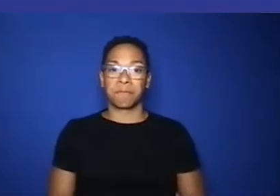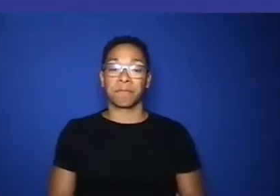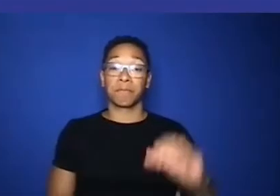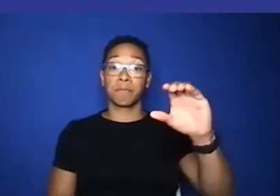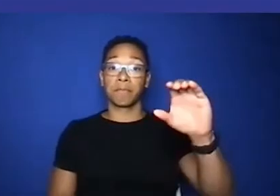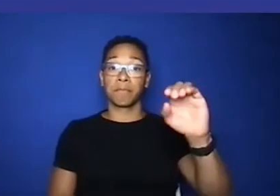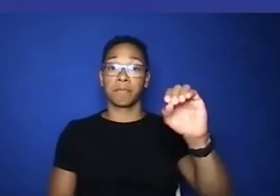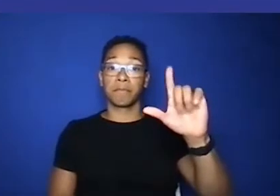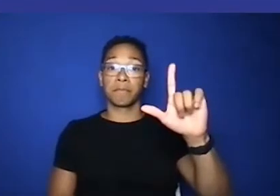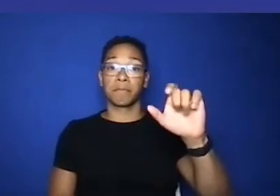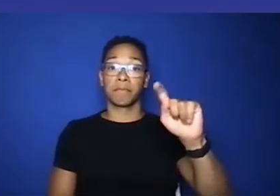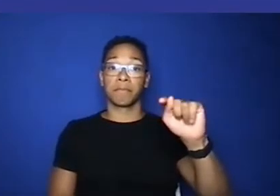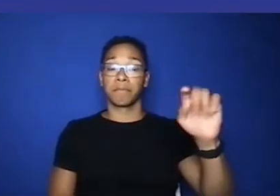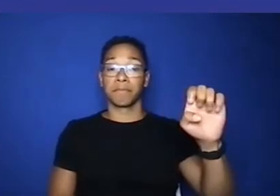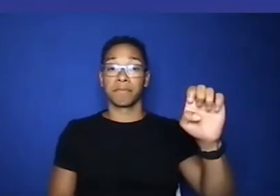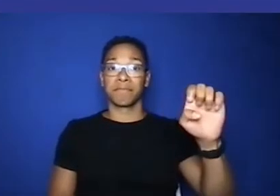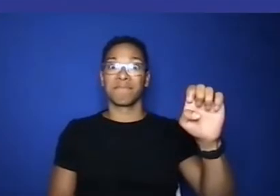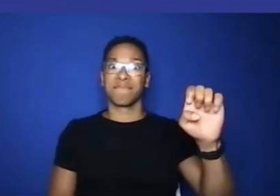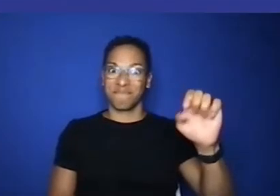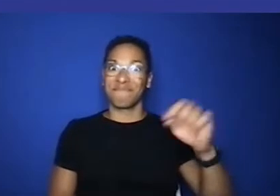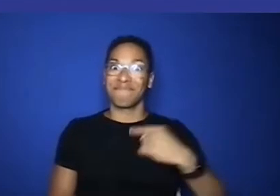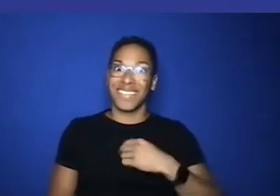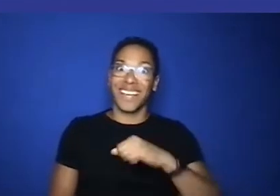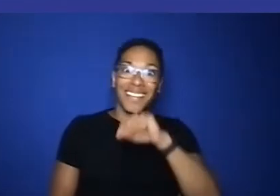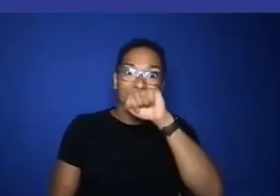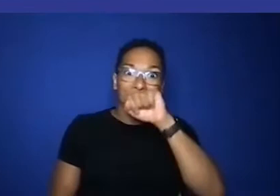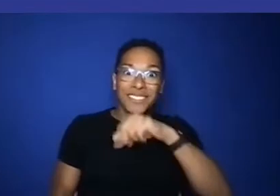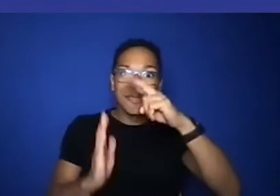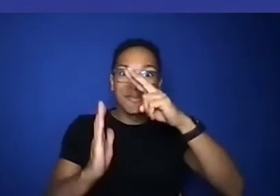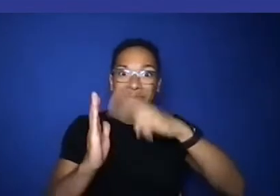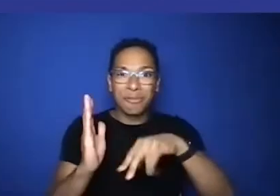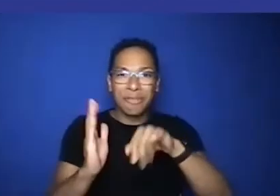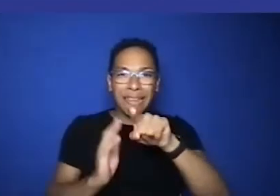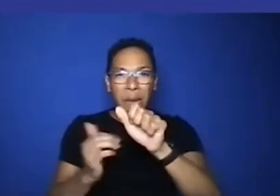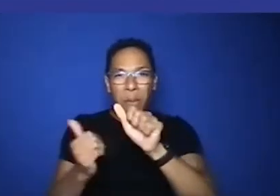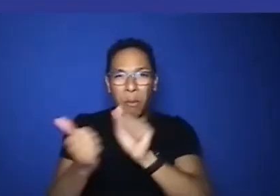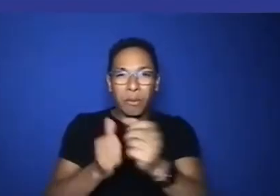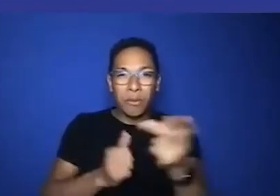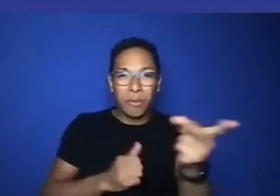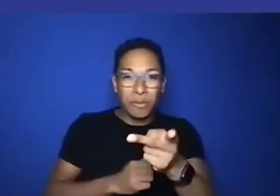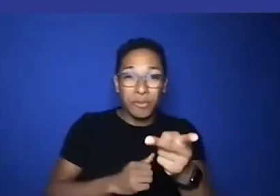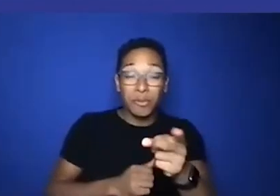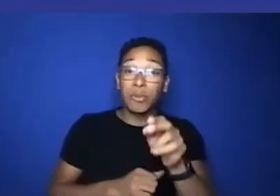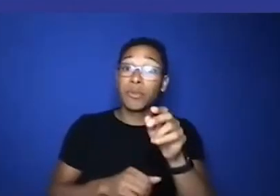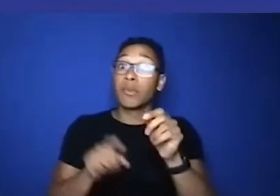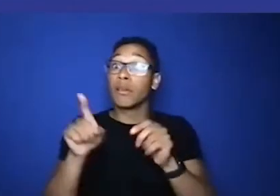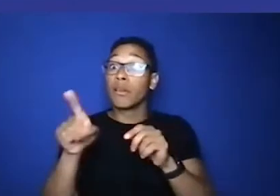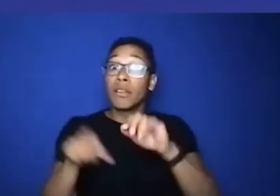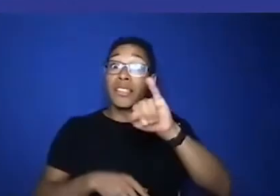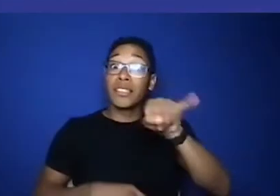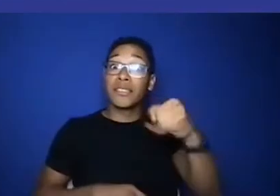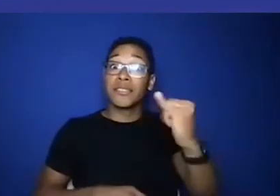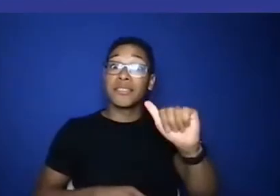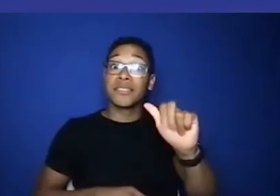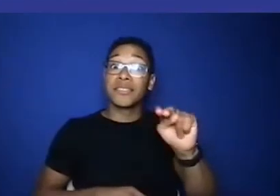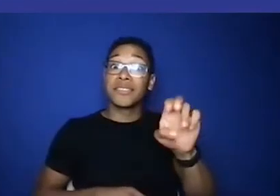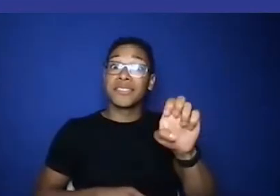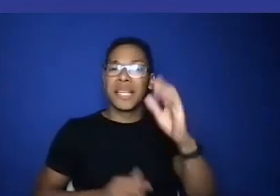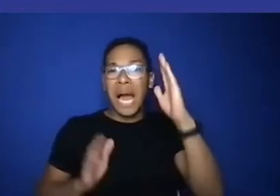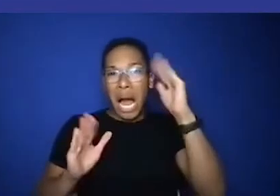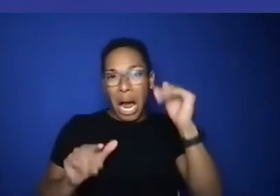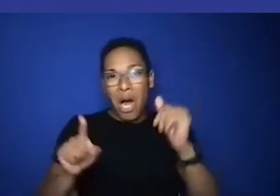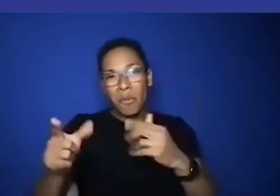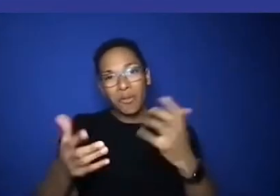with the two of you, and I hope, Jane, that you can read it too if you haven't yet. But we met, the three of